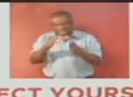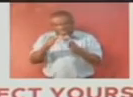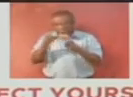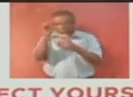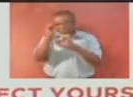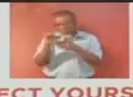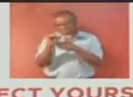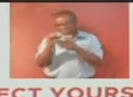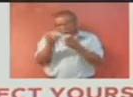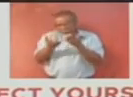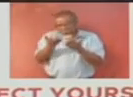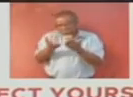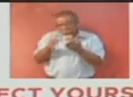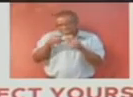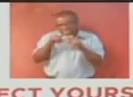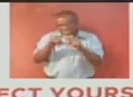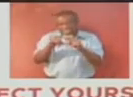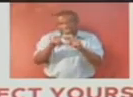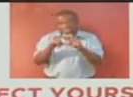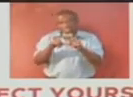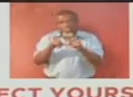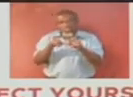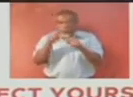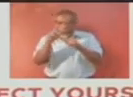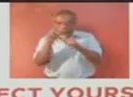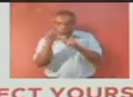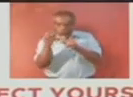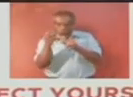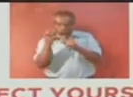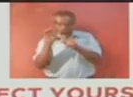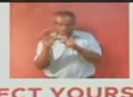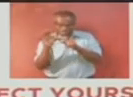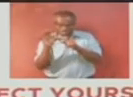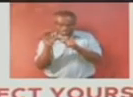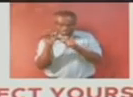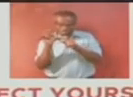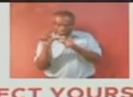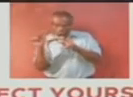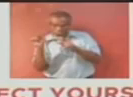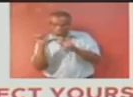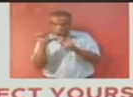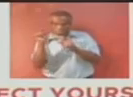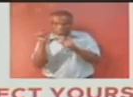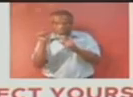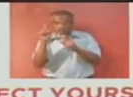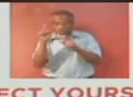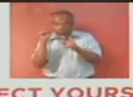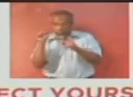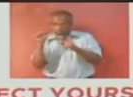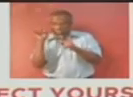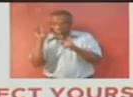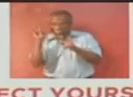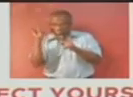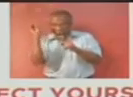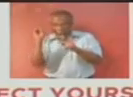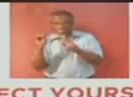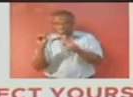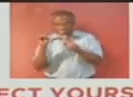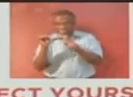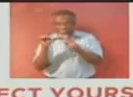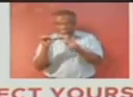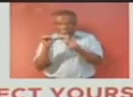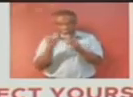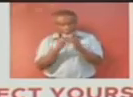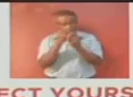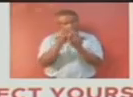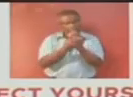remained around between 1.5 and 1.7%. In March, that had dropped to